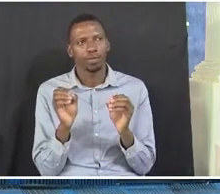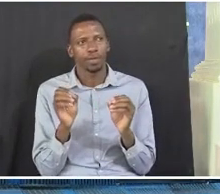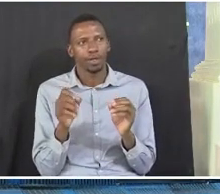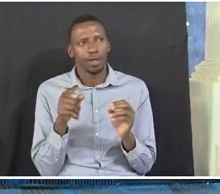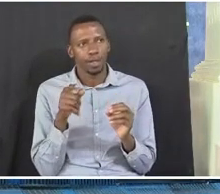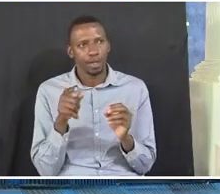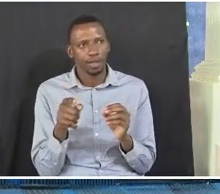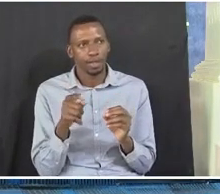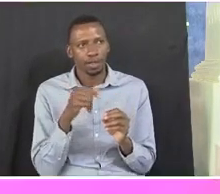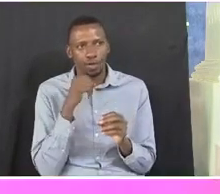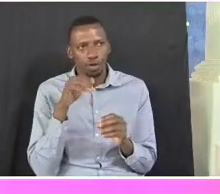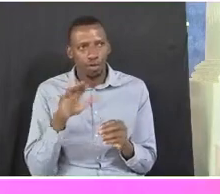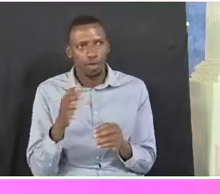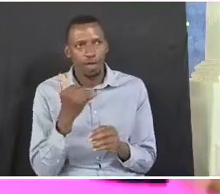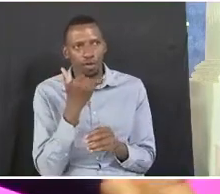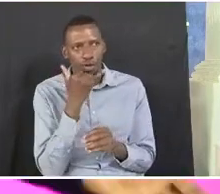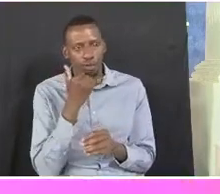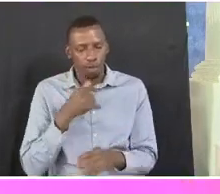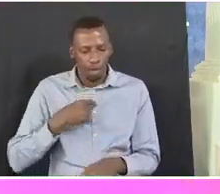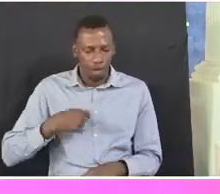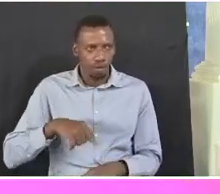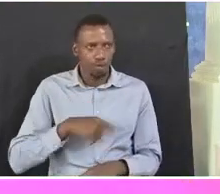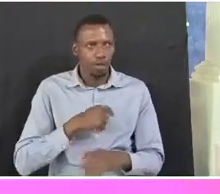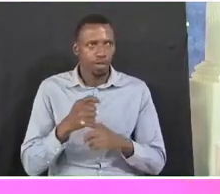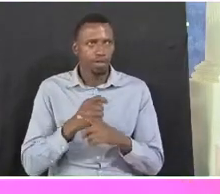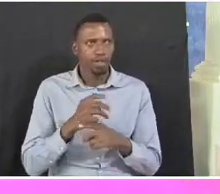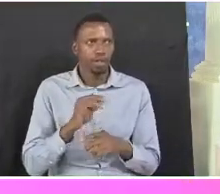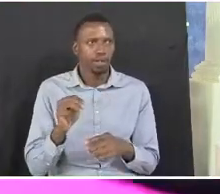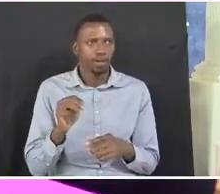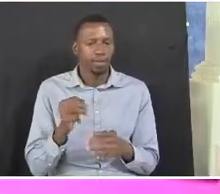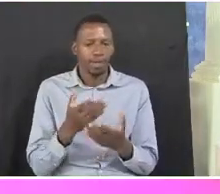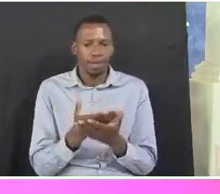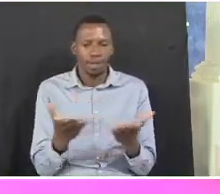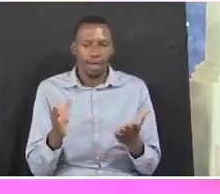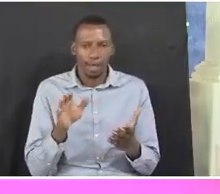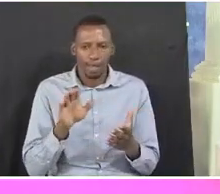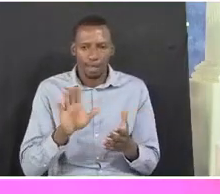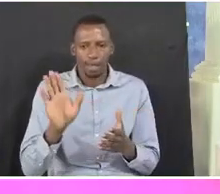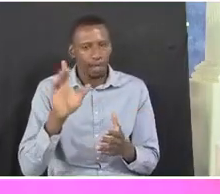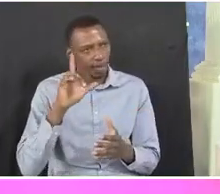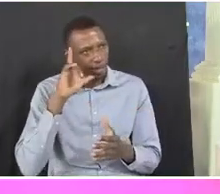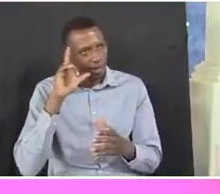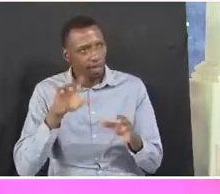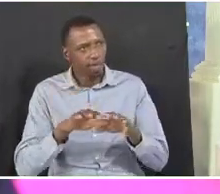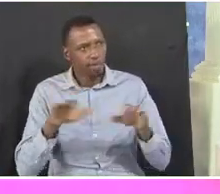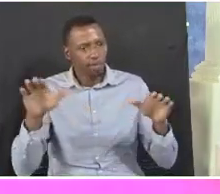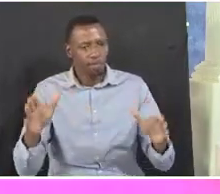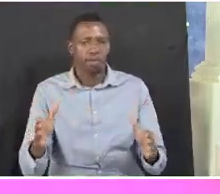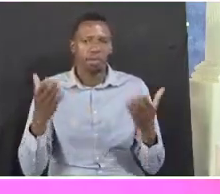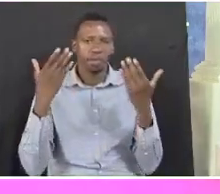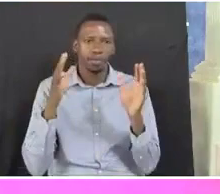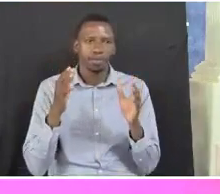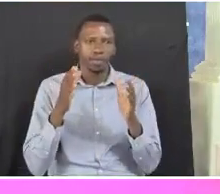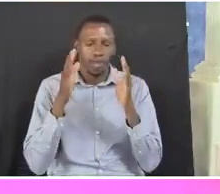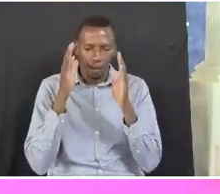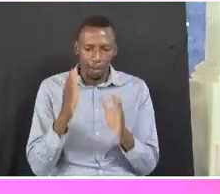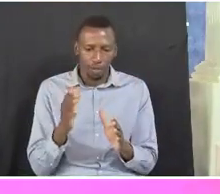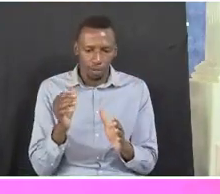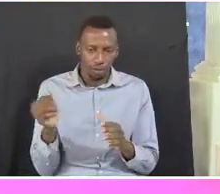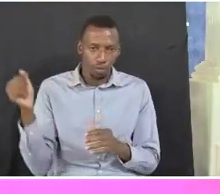It's not their mistake. It is we training them. They don't know even how to spread their beds. Somebody wakes up, throws a